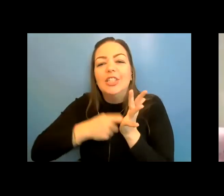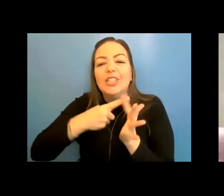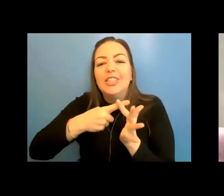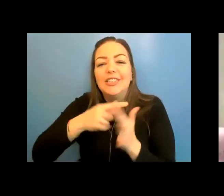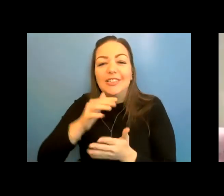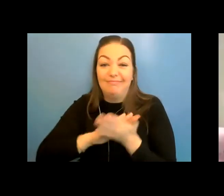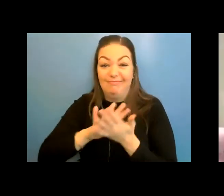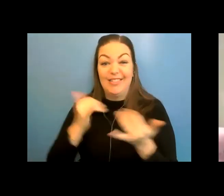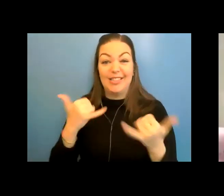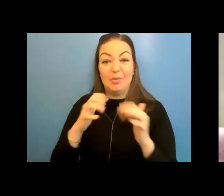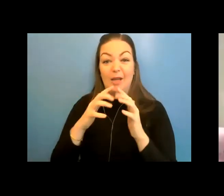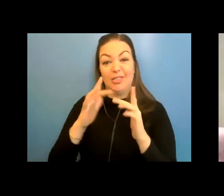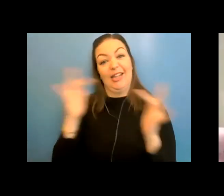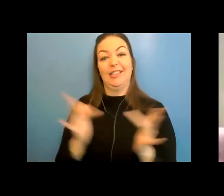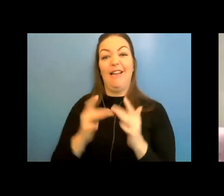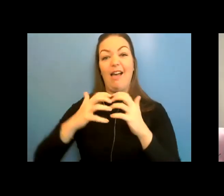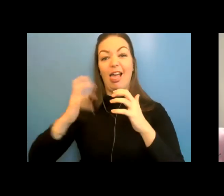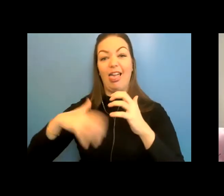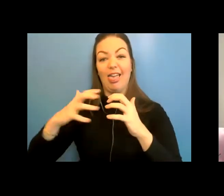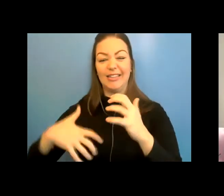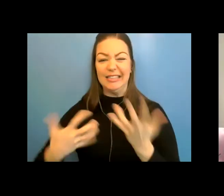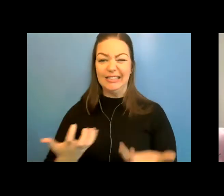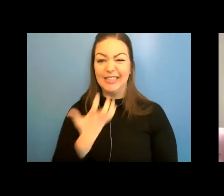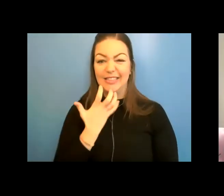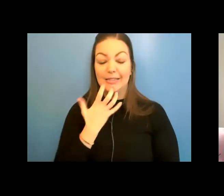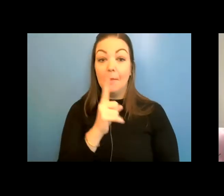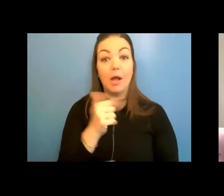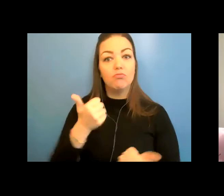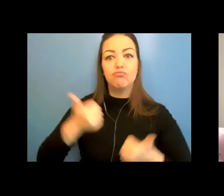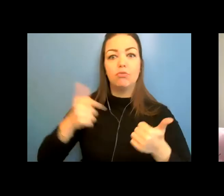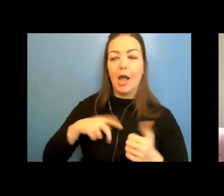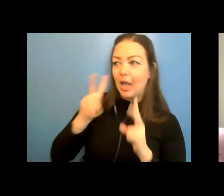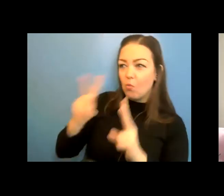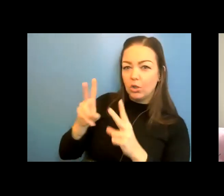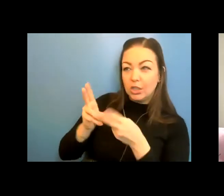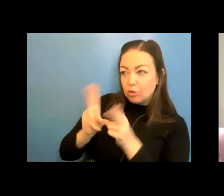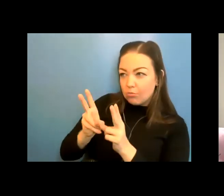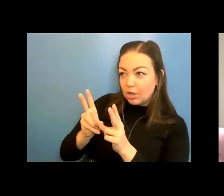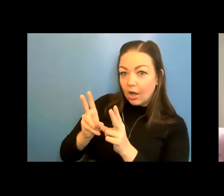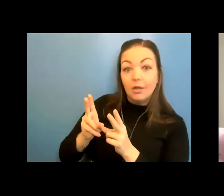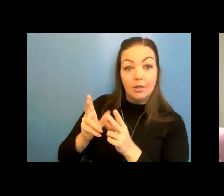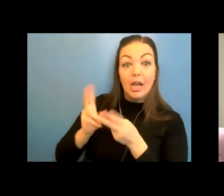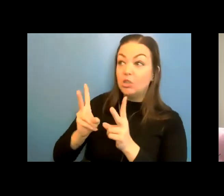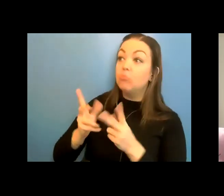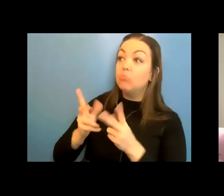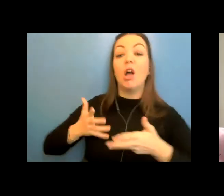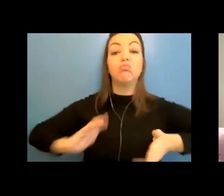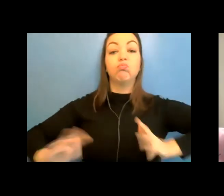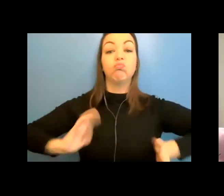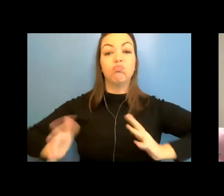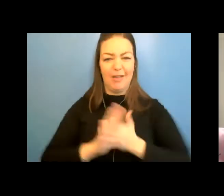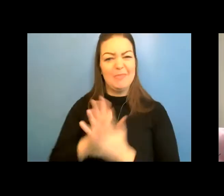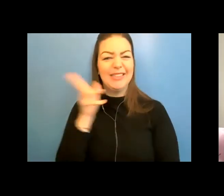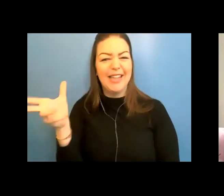100%. What's great is I can watch the interpreter, so I know if she can't hear me, then nobody can hear me.